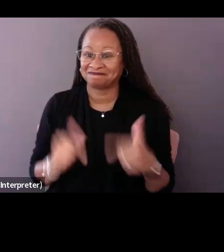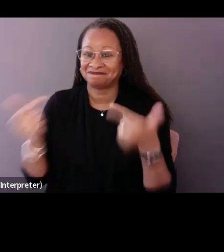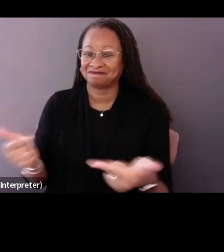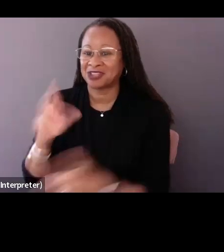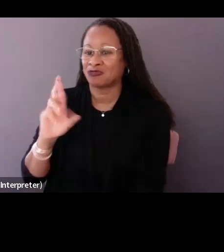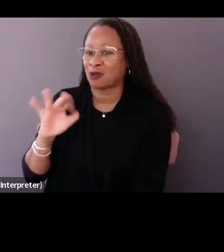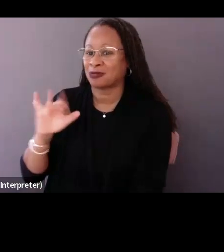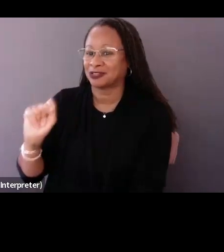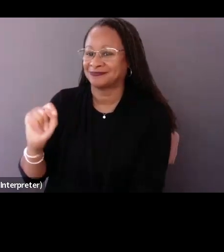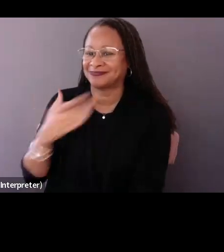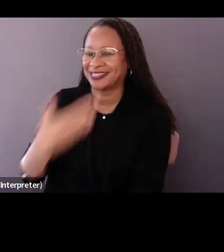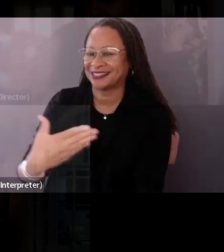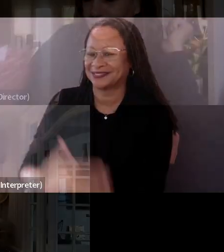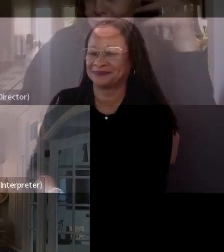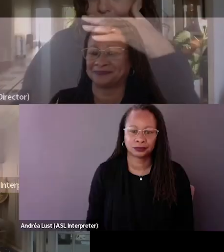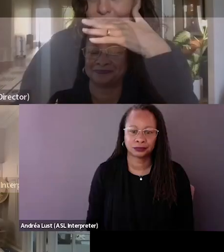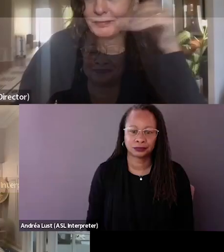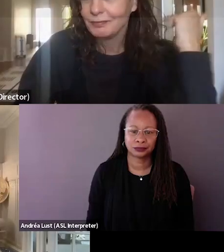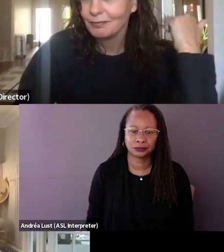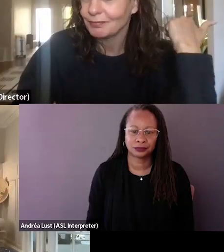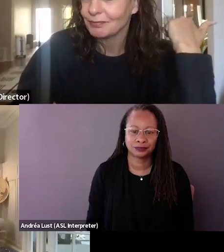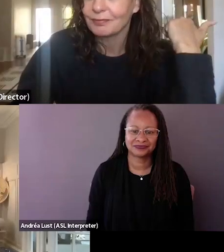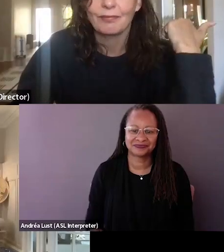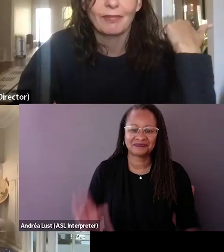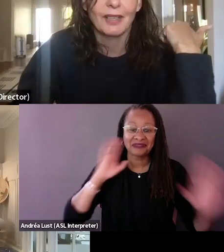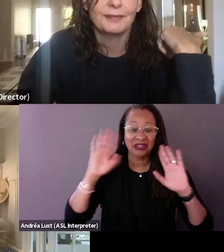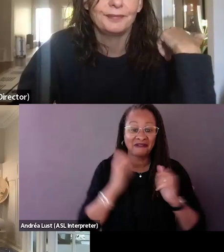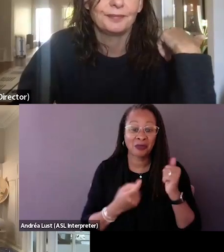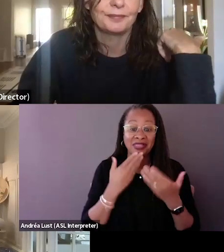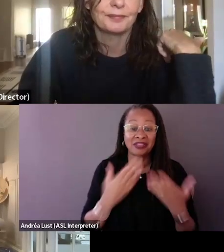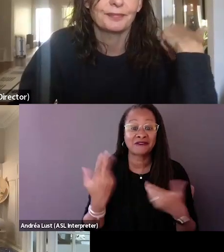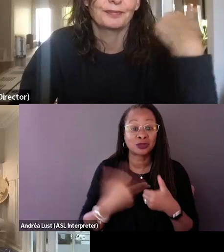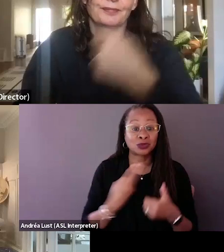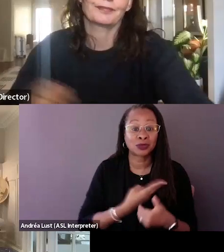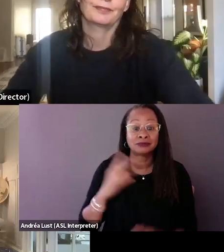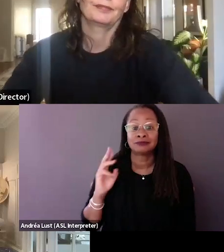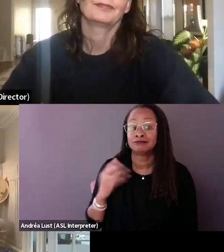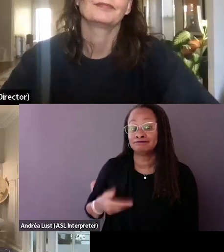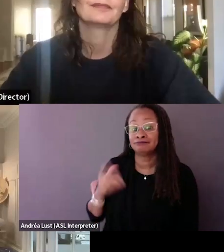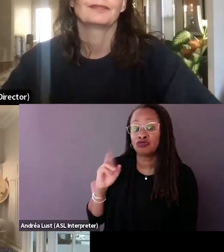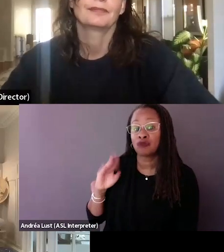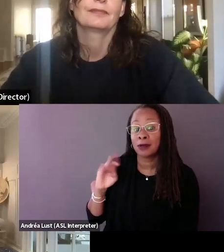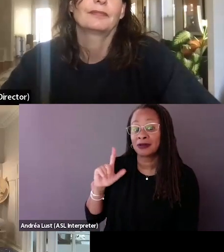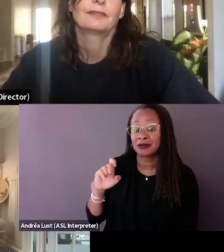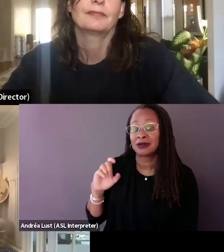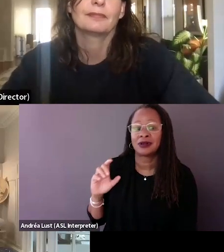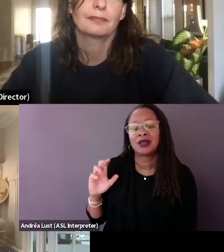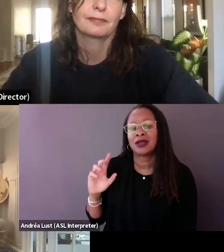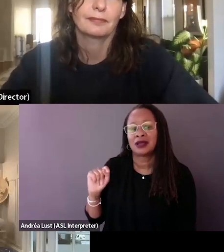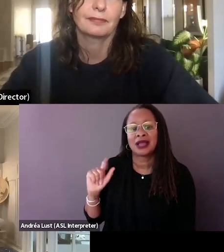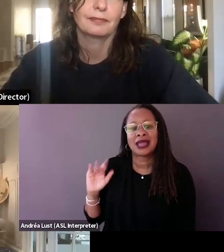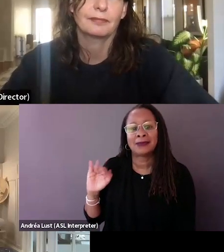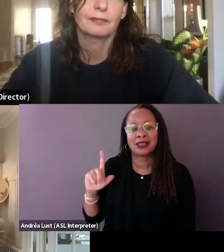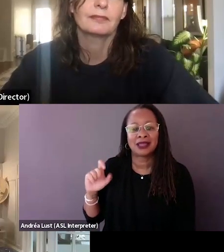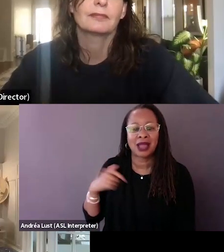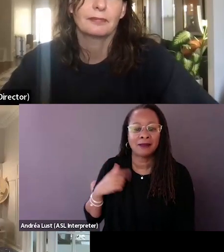to Robert. Thank you. Hi, everyone. Thanks for joining us. My name is Robert Abele. I'm a Los Angeles-based critic and